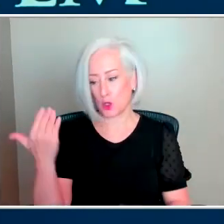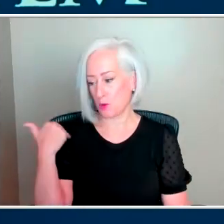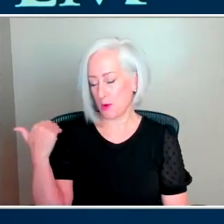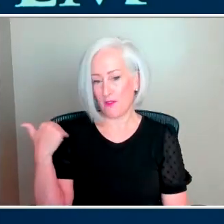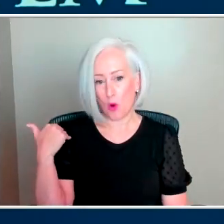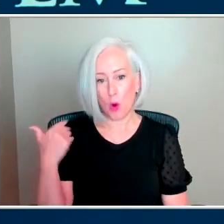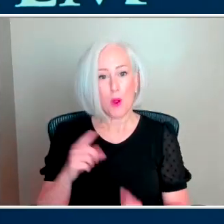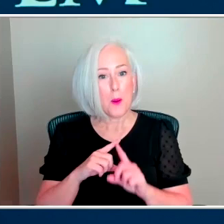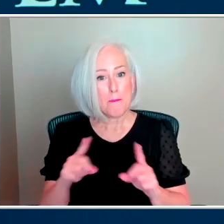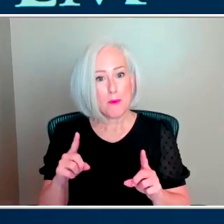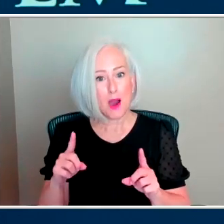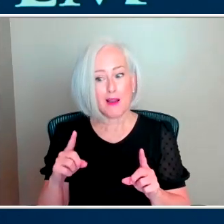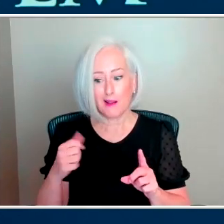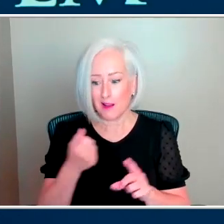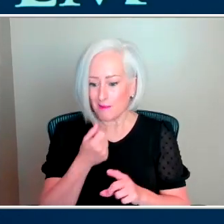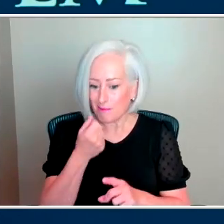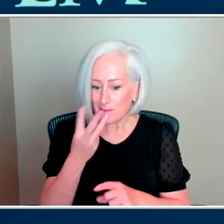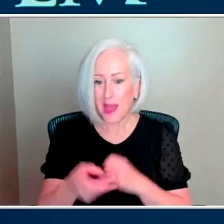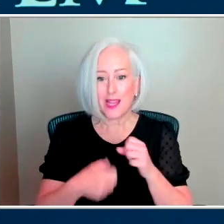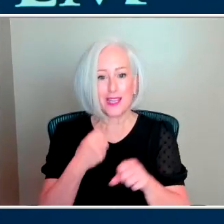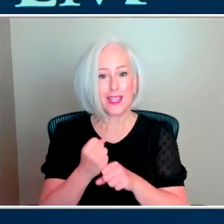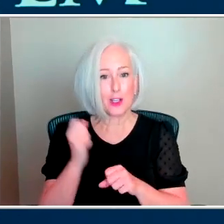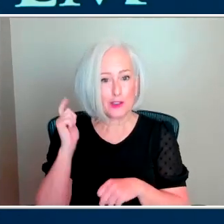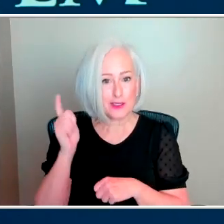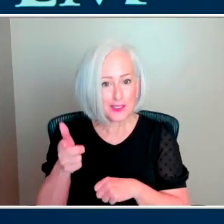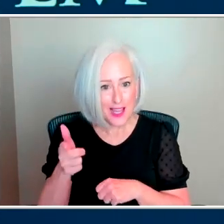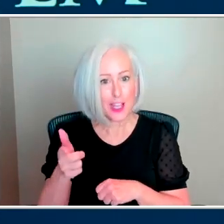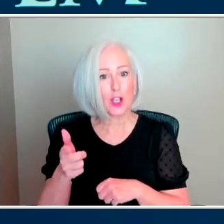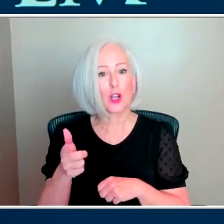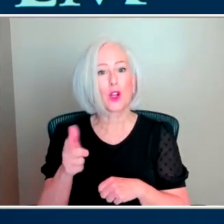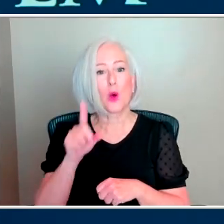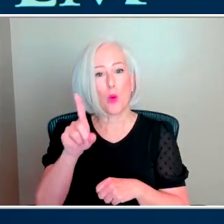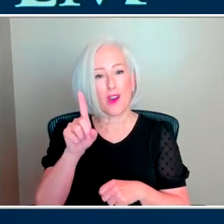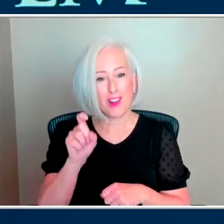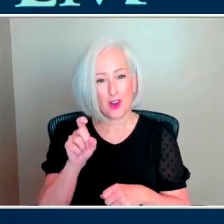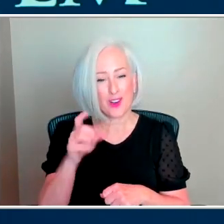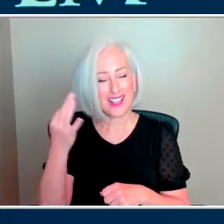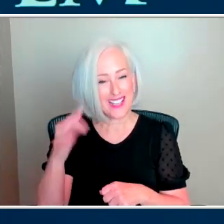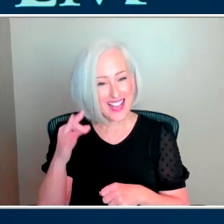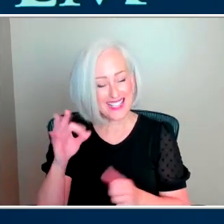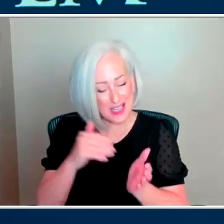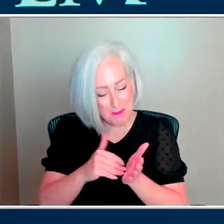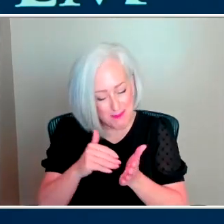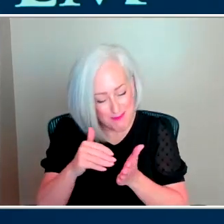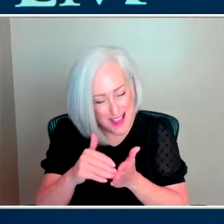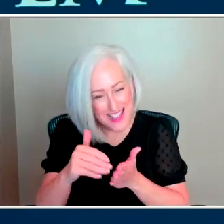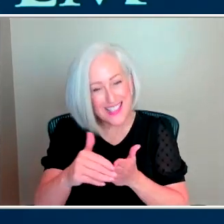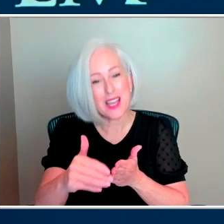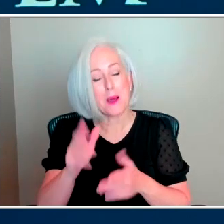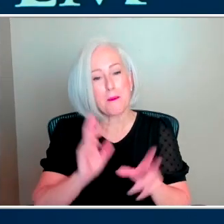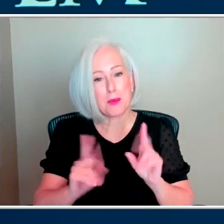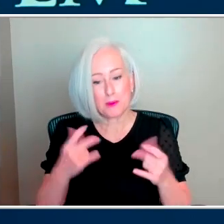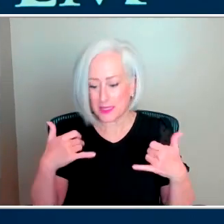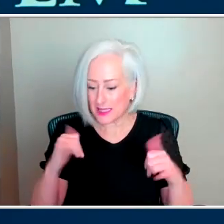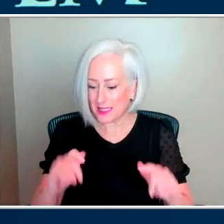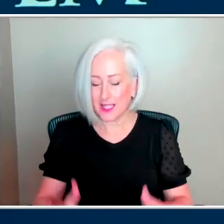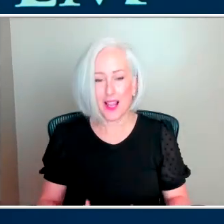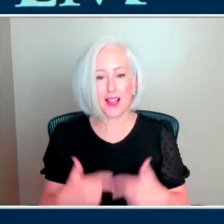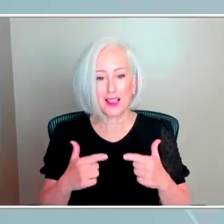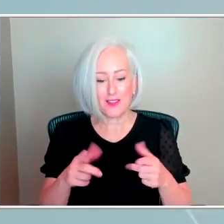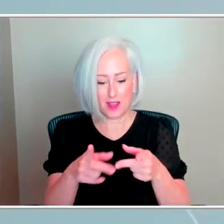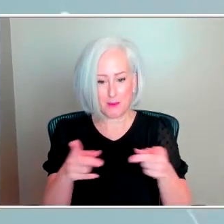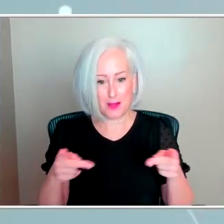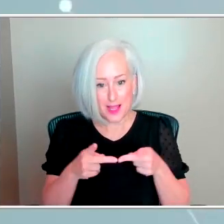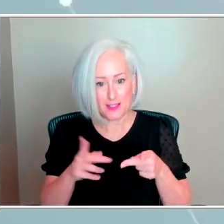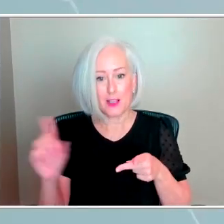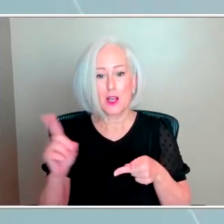of progress, more than 119 million people still live in places with failing grades for unhealthy air